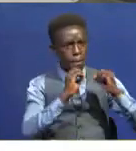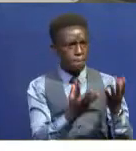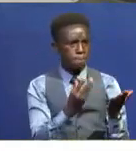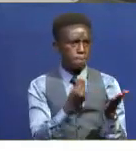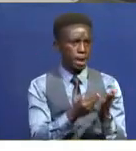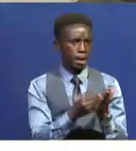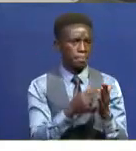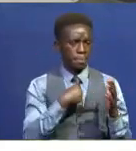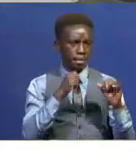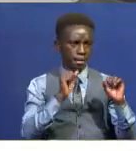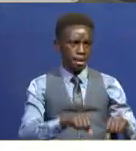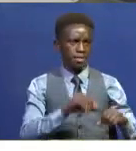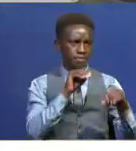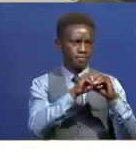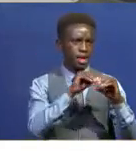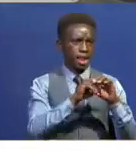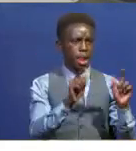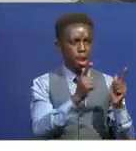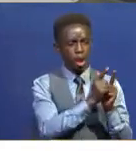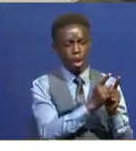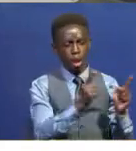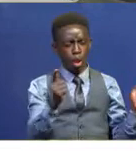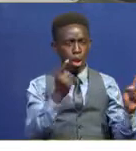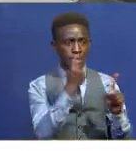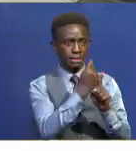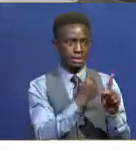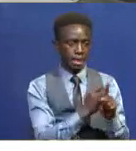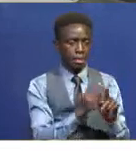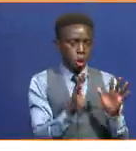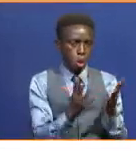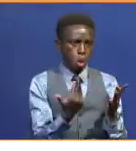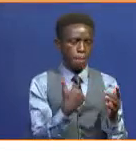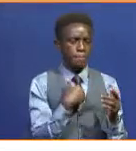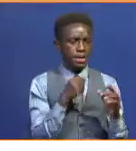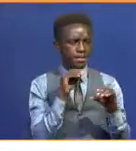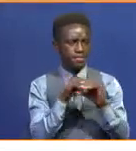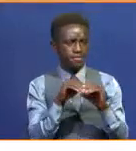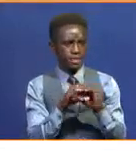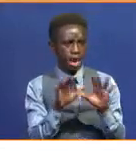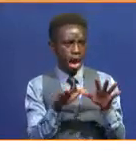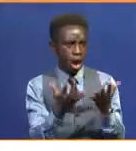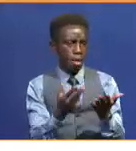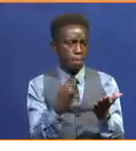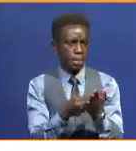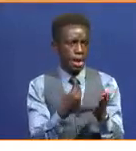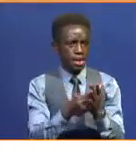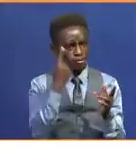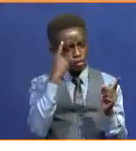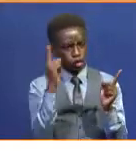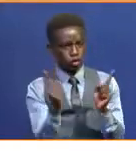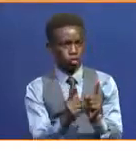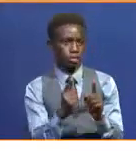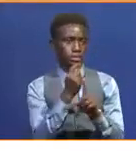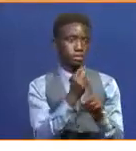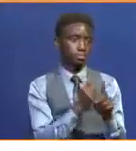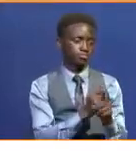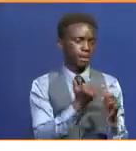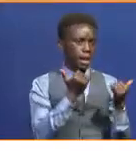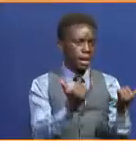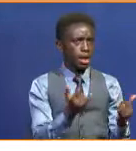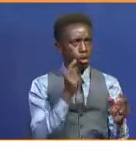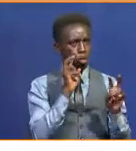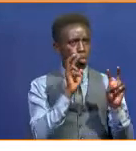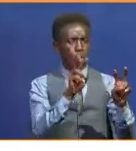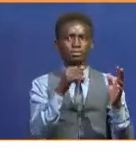invest for long term and how much money I can invest for long term. Sure. We are also keeping tabs with what is happening in Nyanza, where the head of